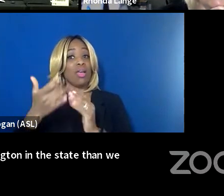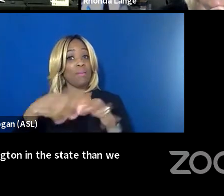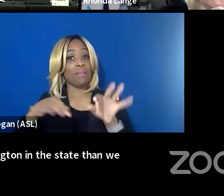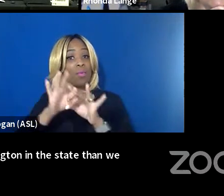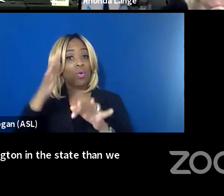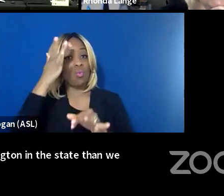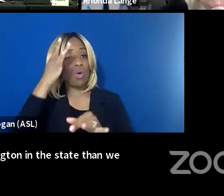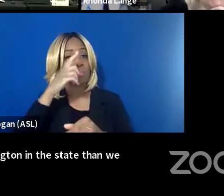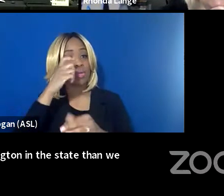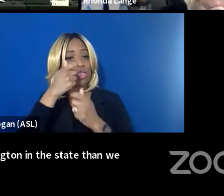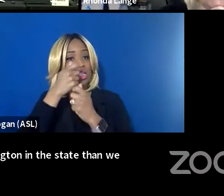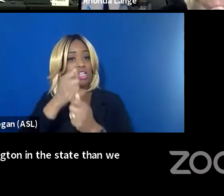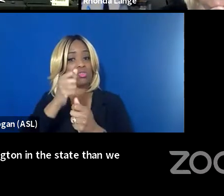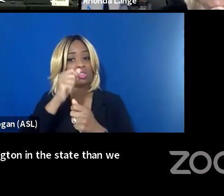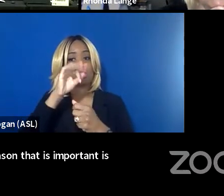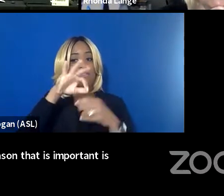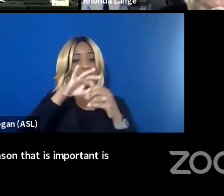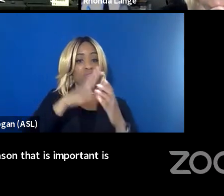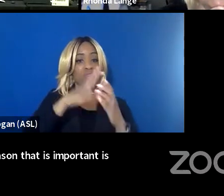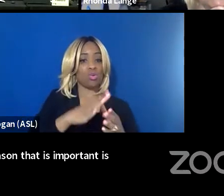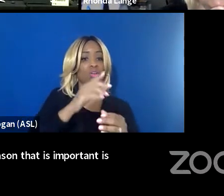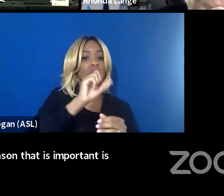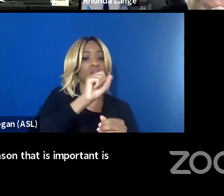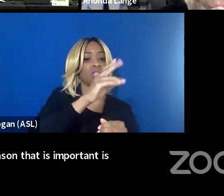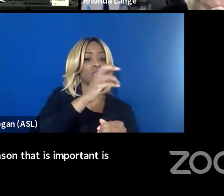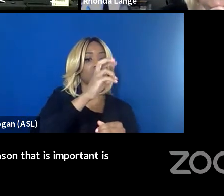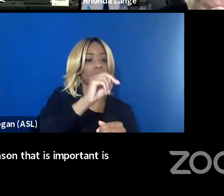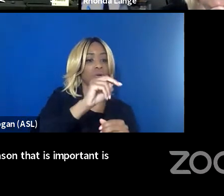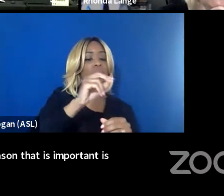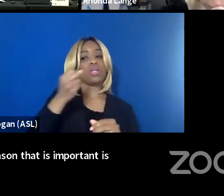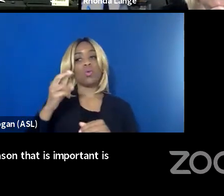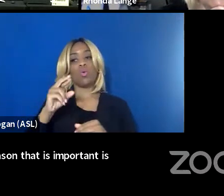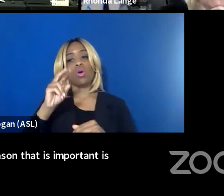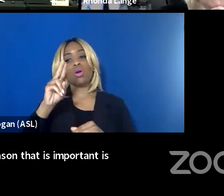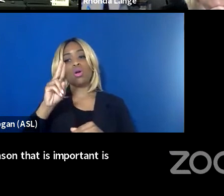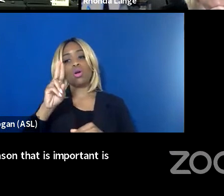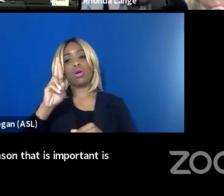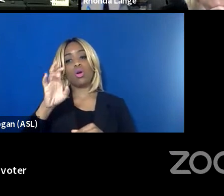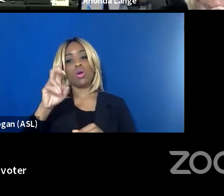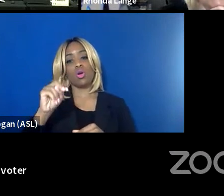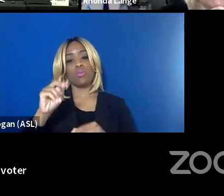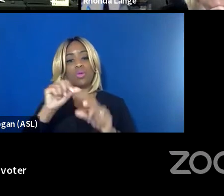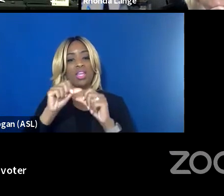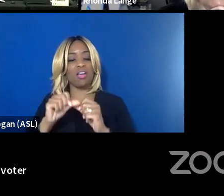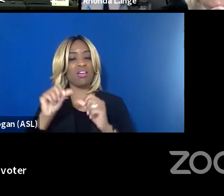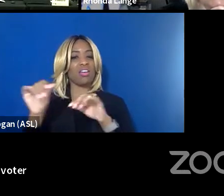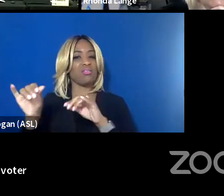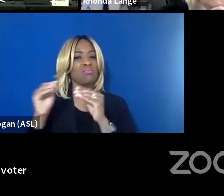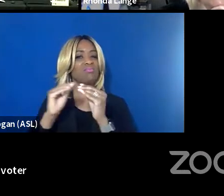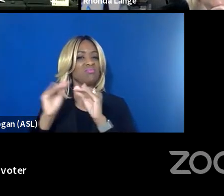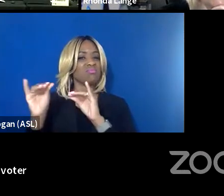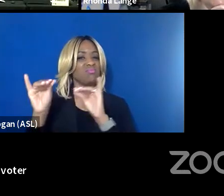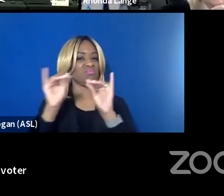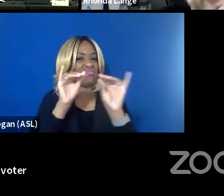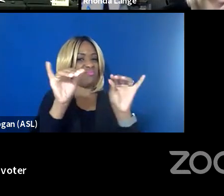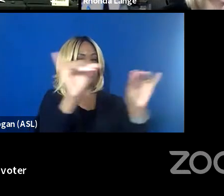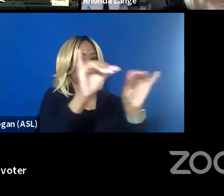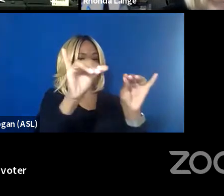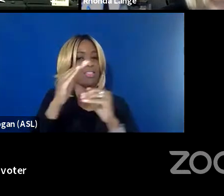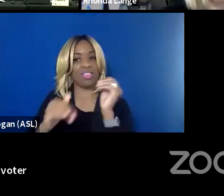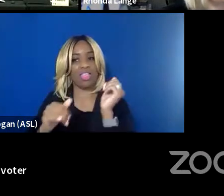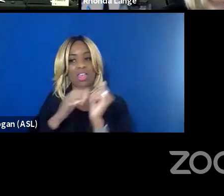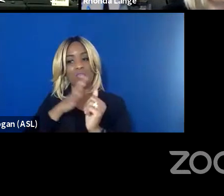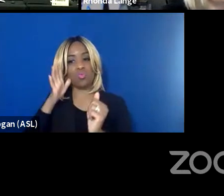the interest of a voter in a suburban area or an urban area is much more similar to that of each other than a rural